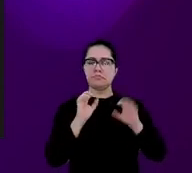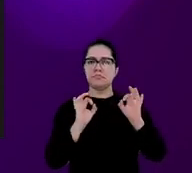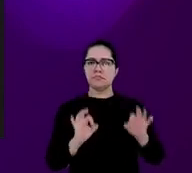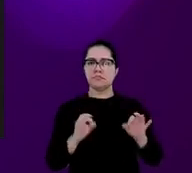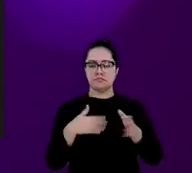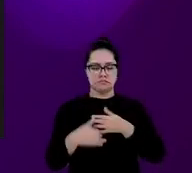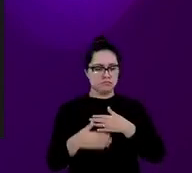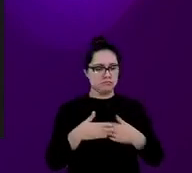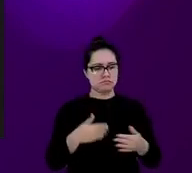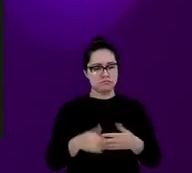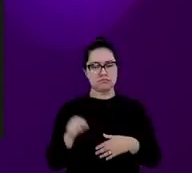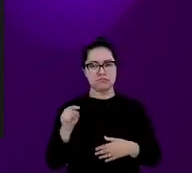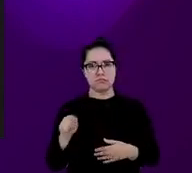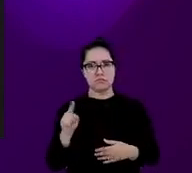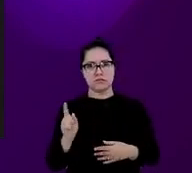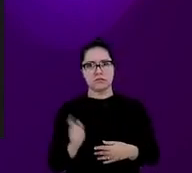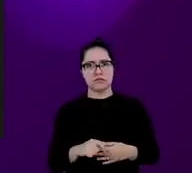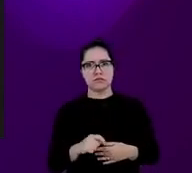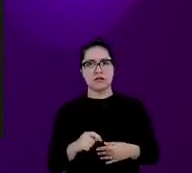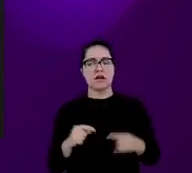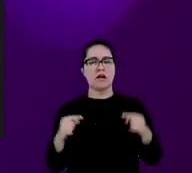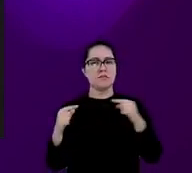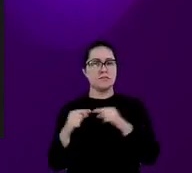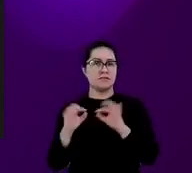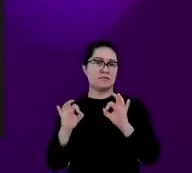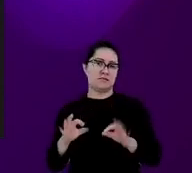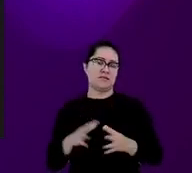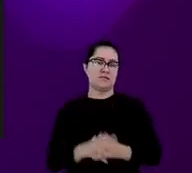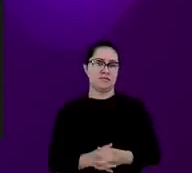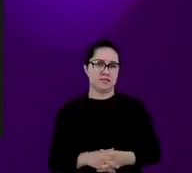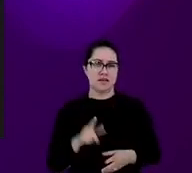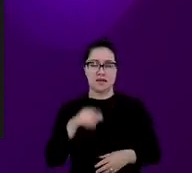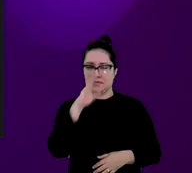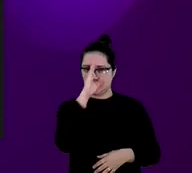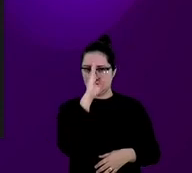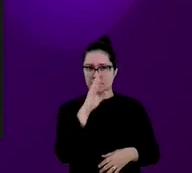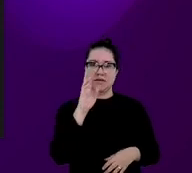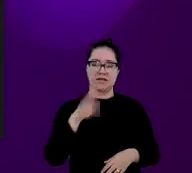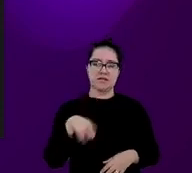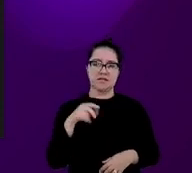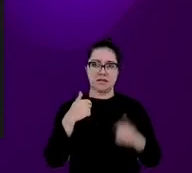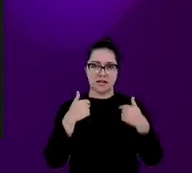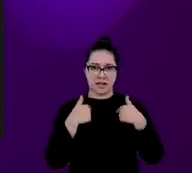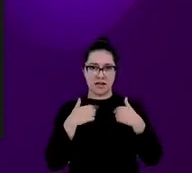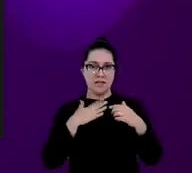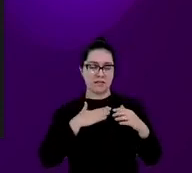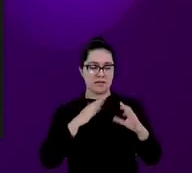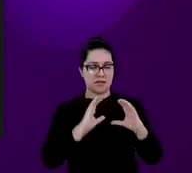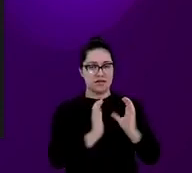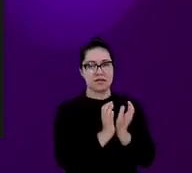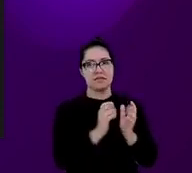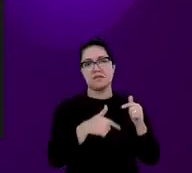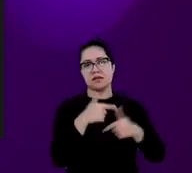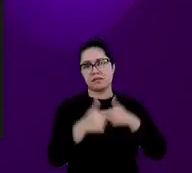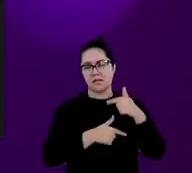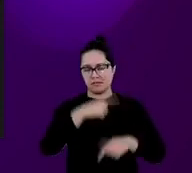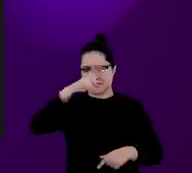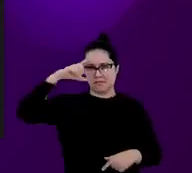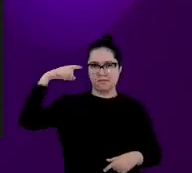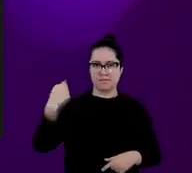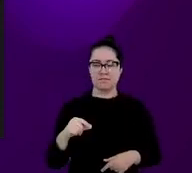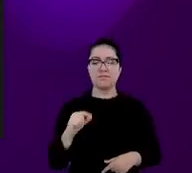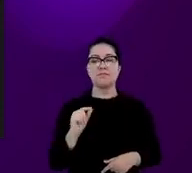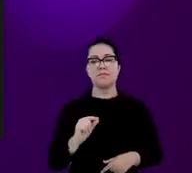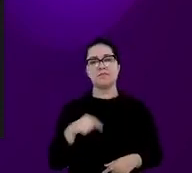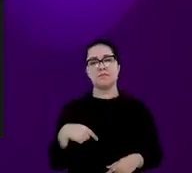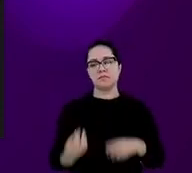reason my team and I work so hard in make the dosimetry available